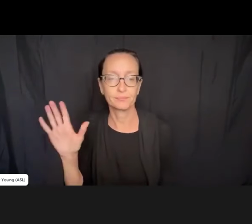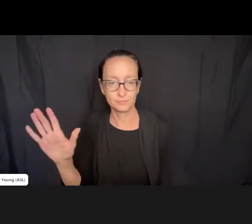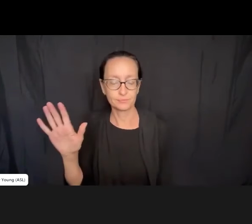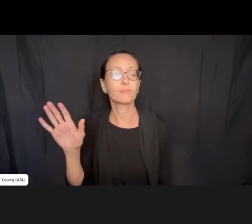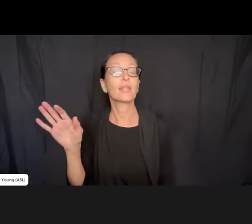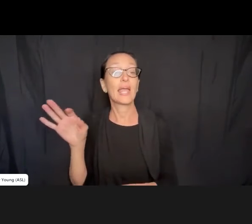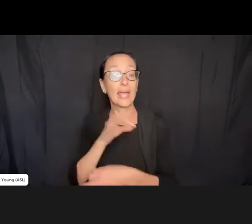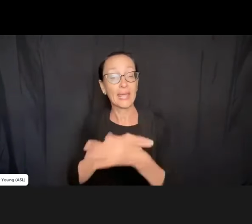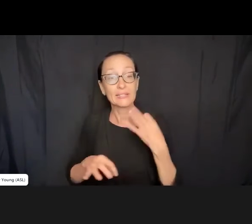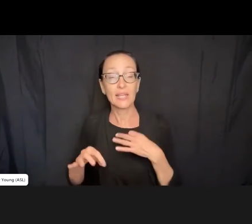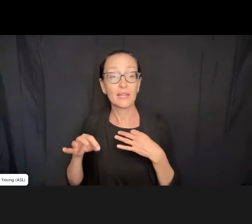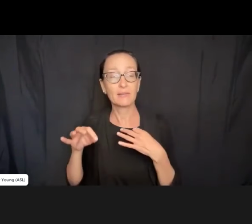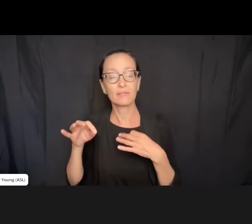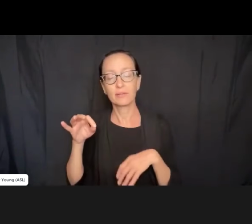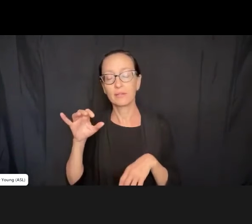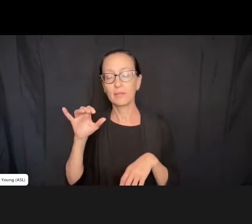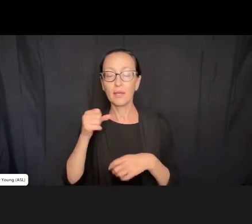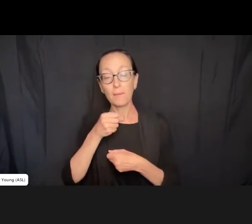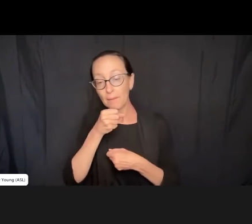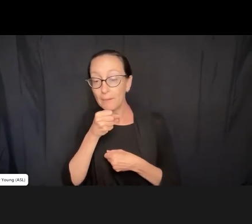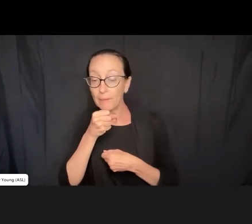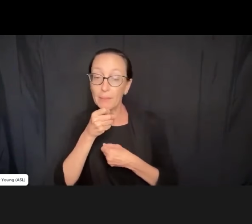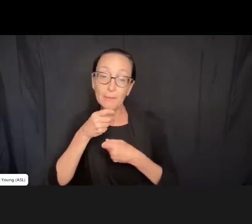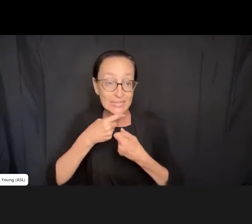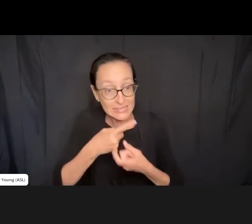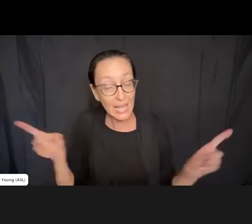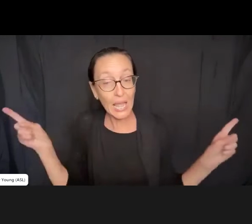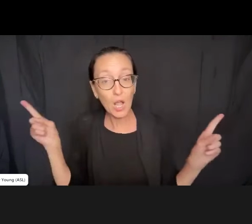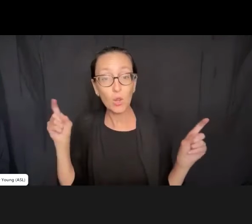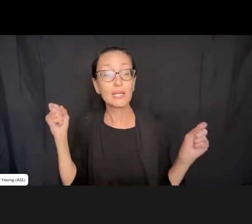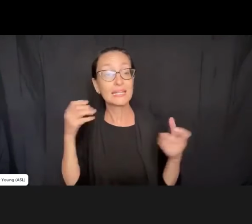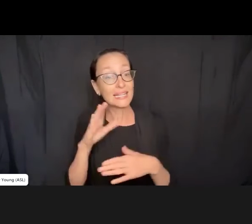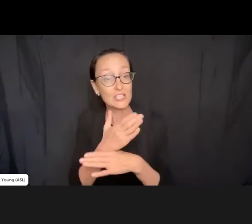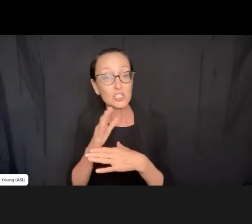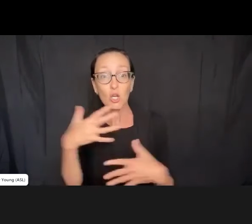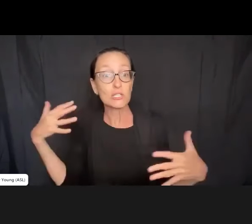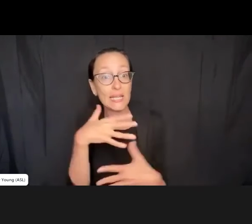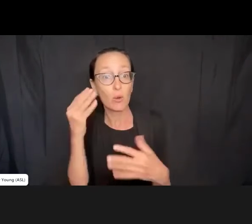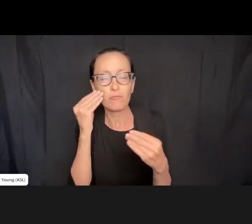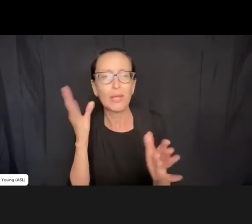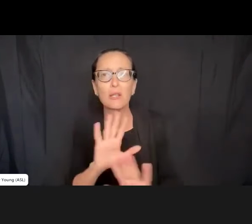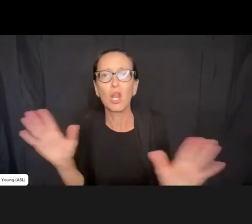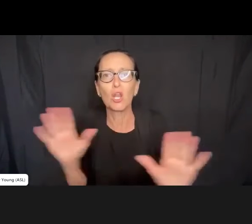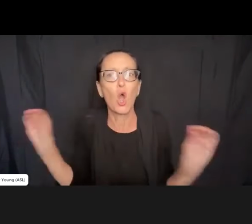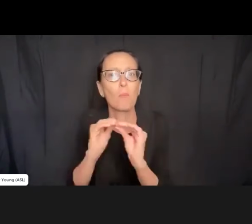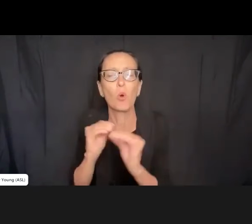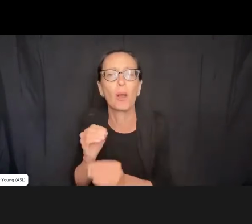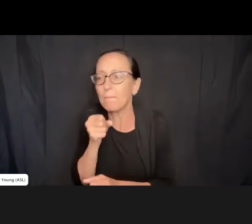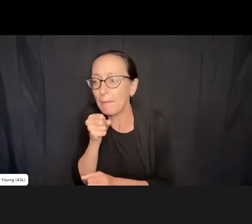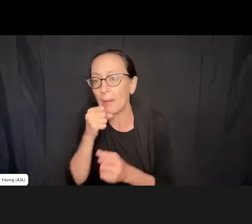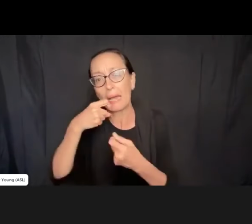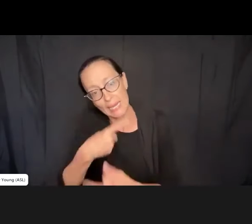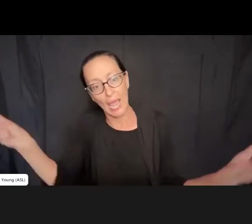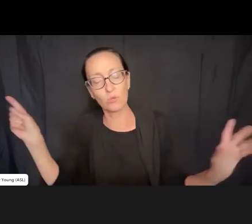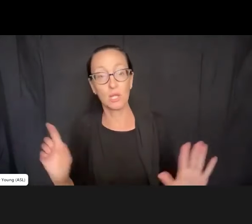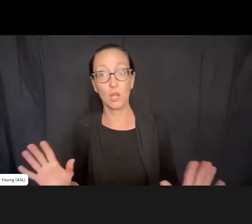the intercom and sharing scary information, which we say you do not do that anymore, we do not do the intercom, there are